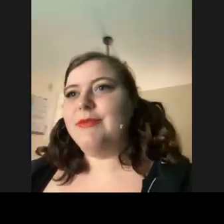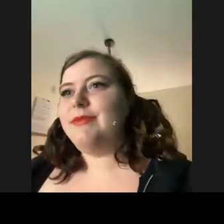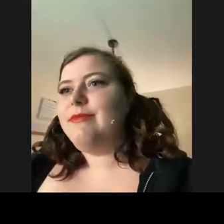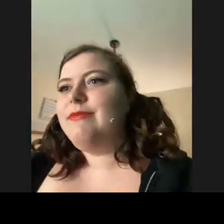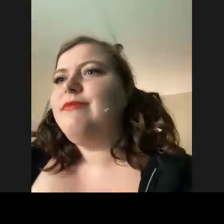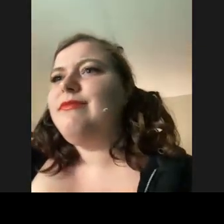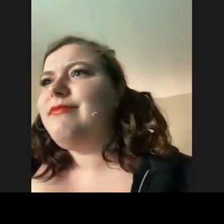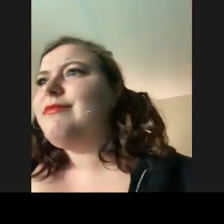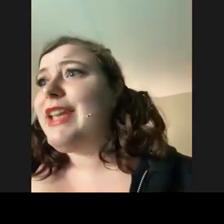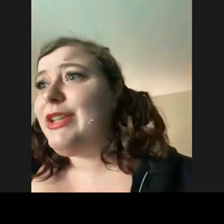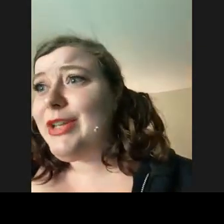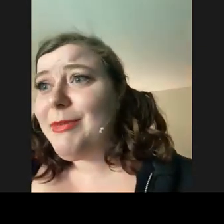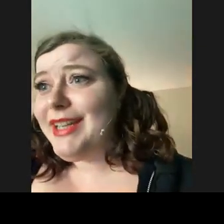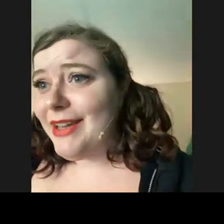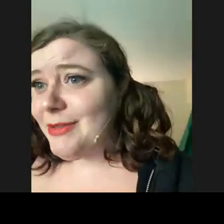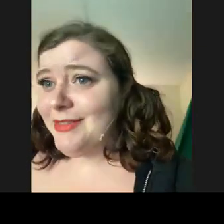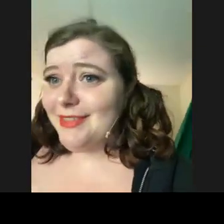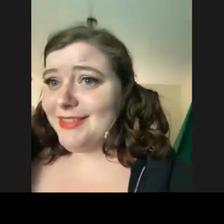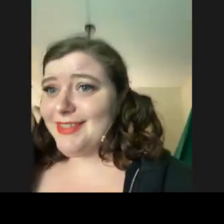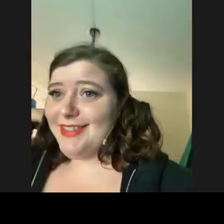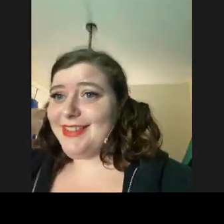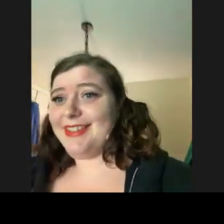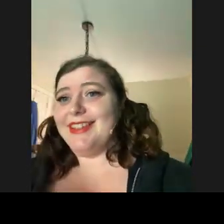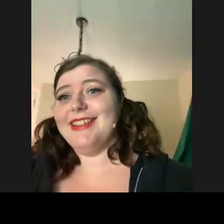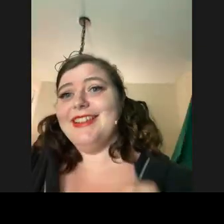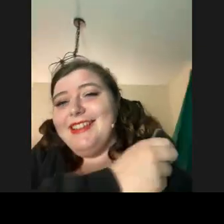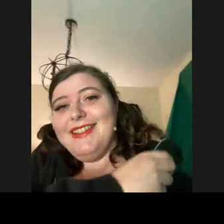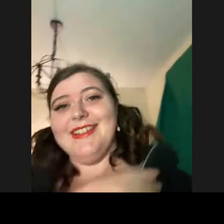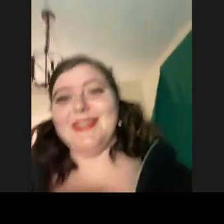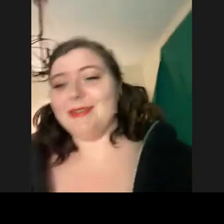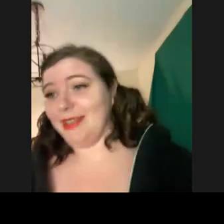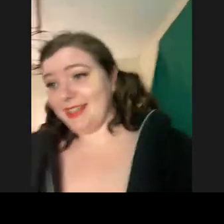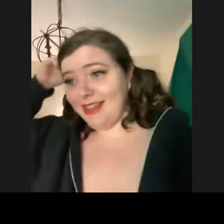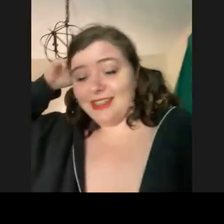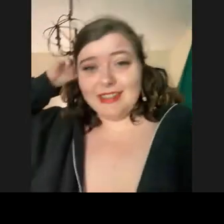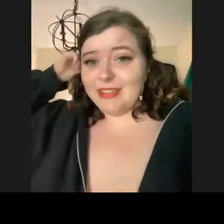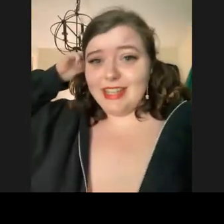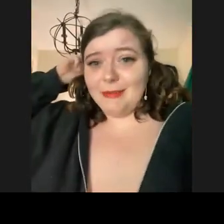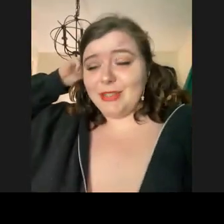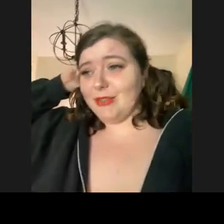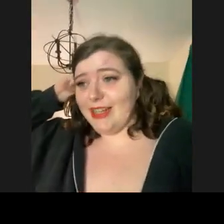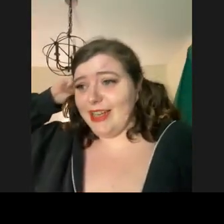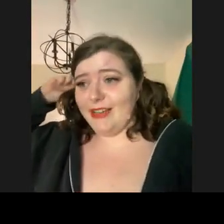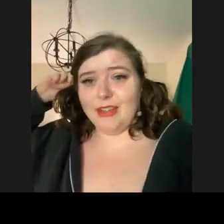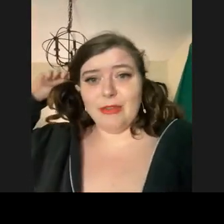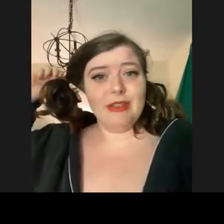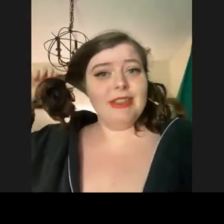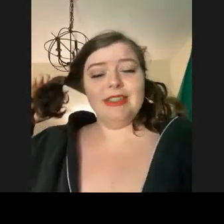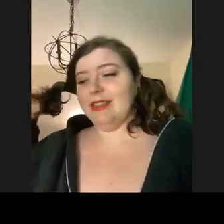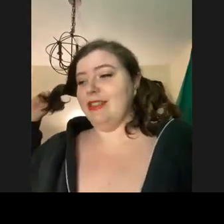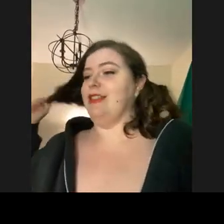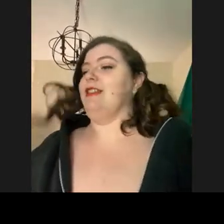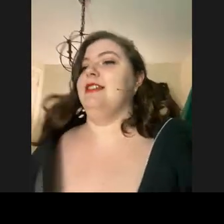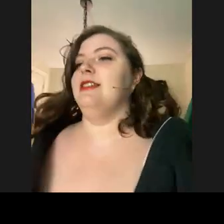Maggie! Can you hear me now? Yes, thank you. Oh my gosh, Clarissa, I am so glad I have you.